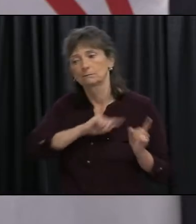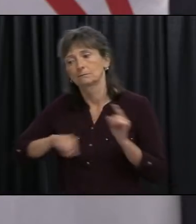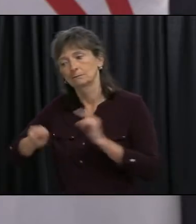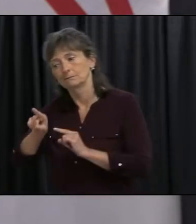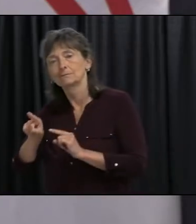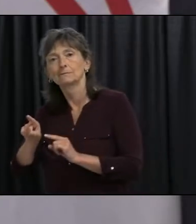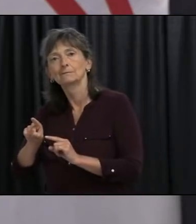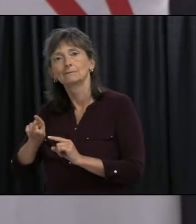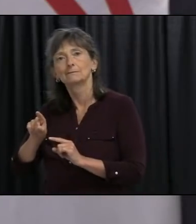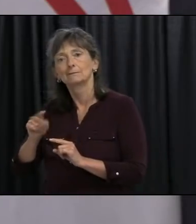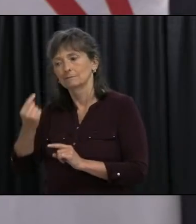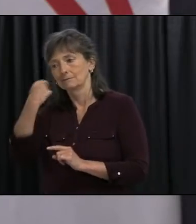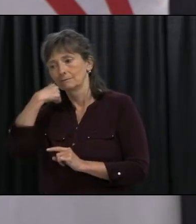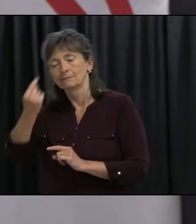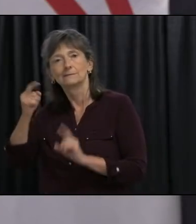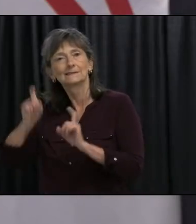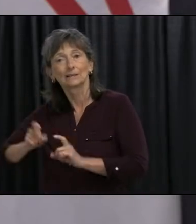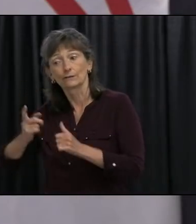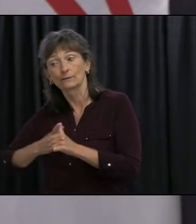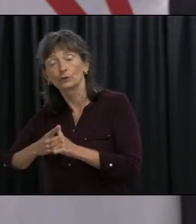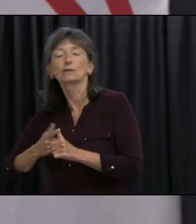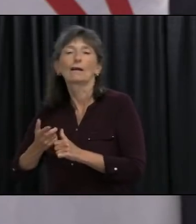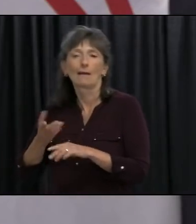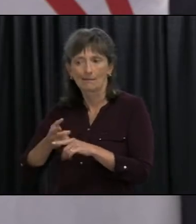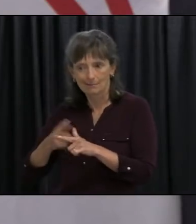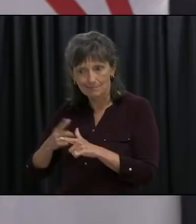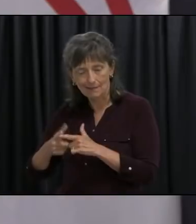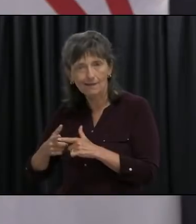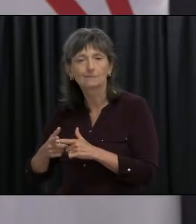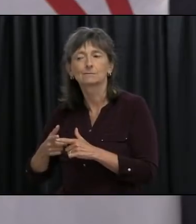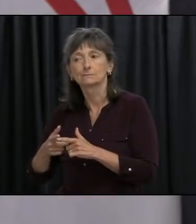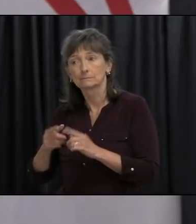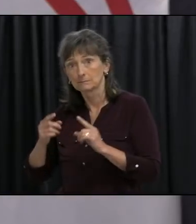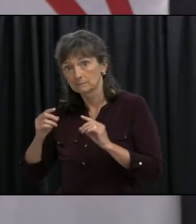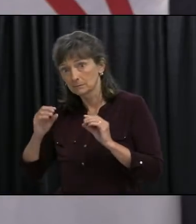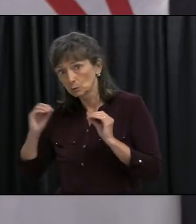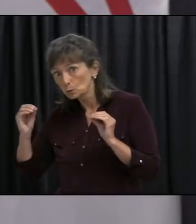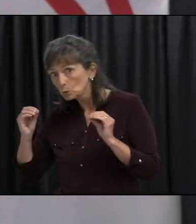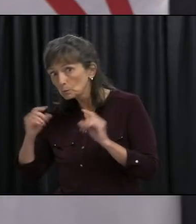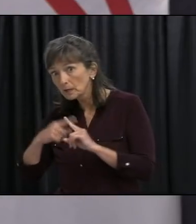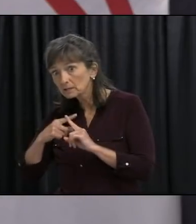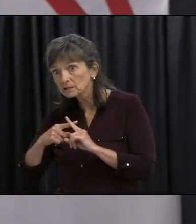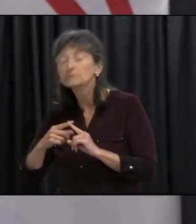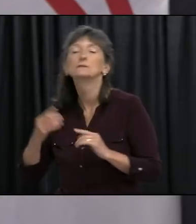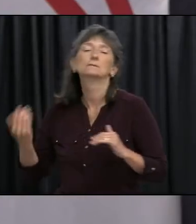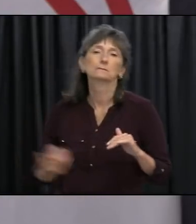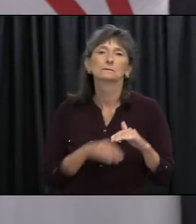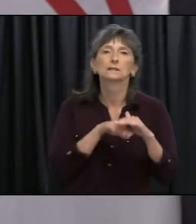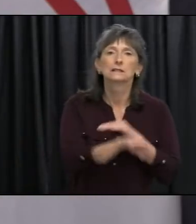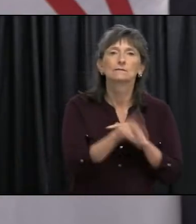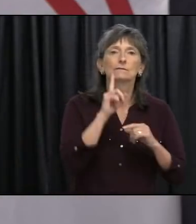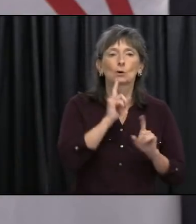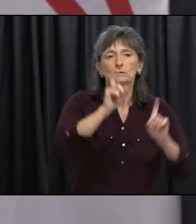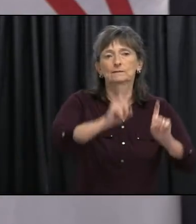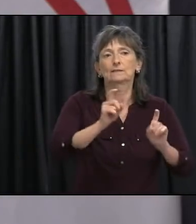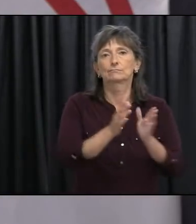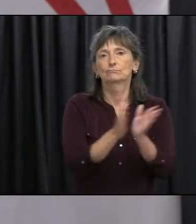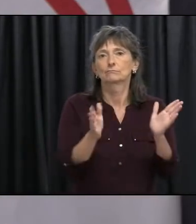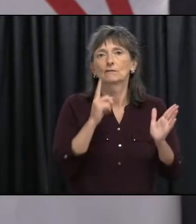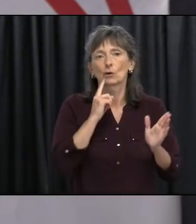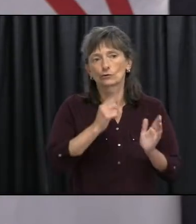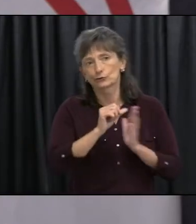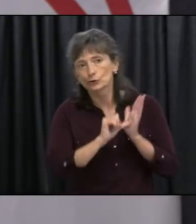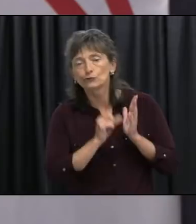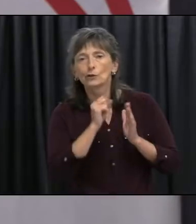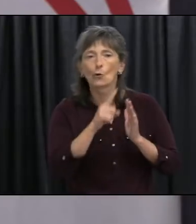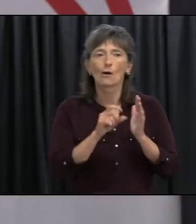in and having that procedure done is not positive for COVID-19, and this would be to protect staff